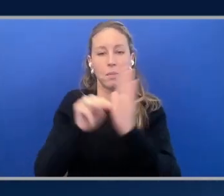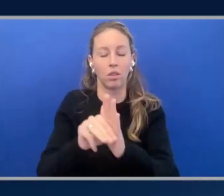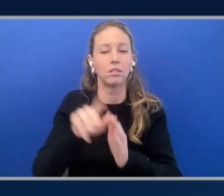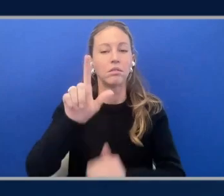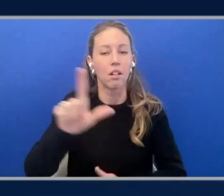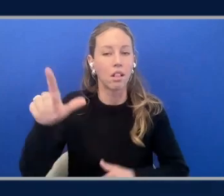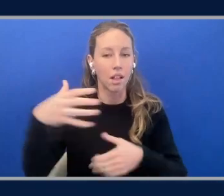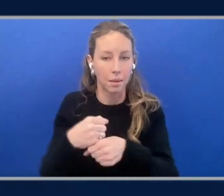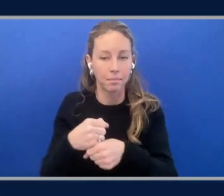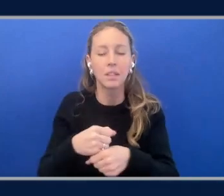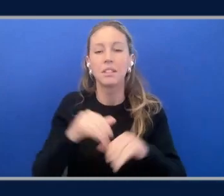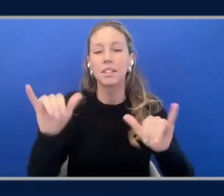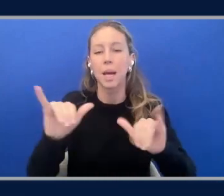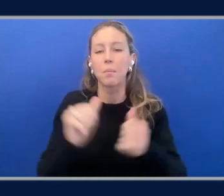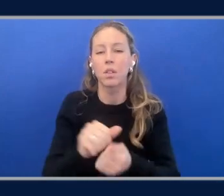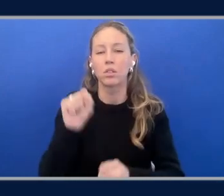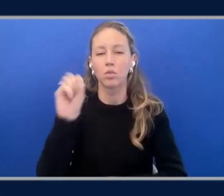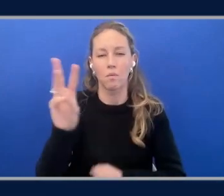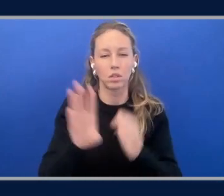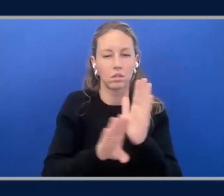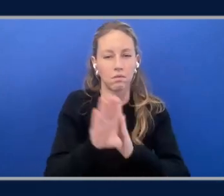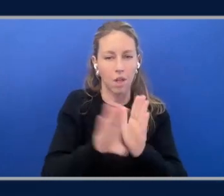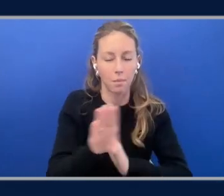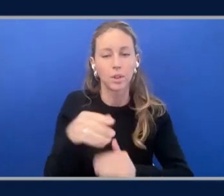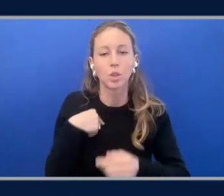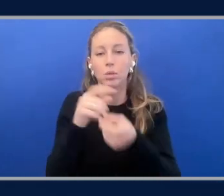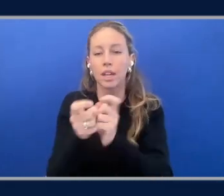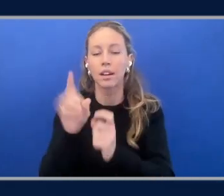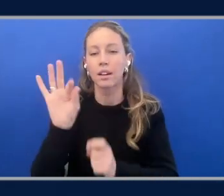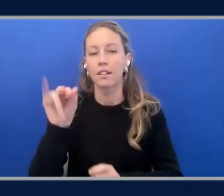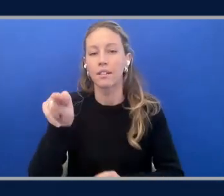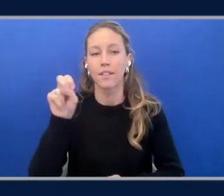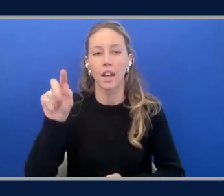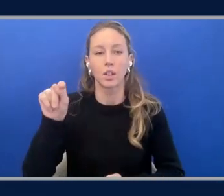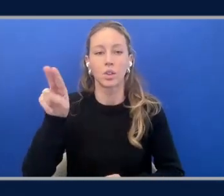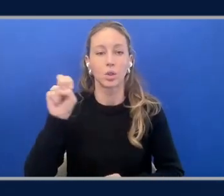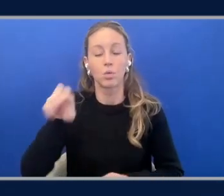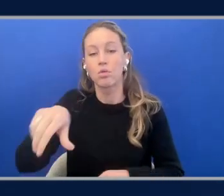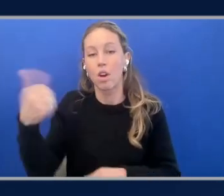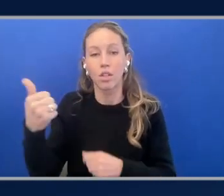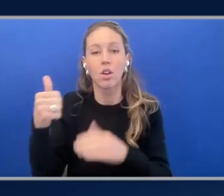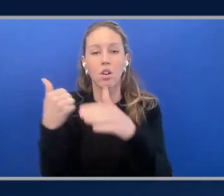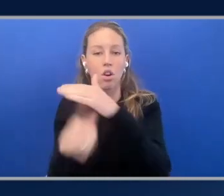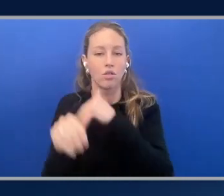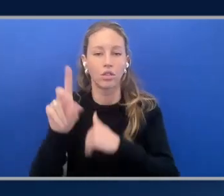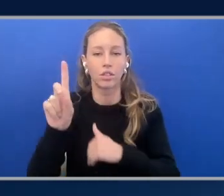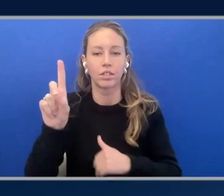software development. Interesting. So fine-tuned on your data and on AWS Bedrock.